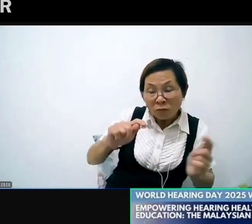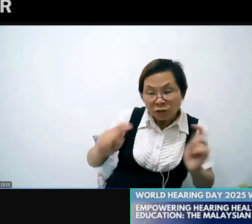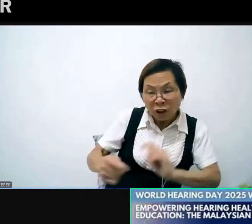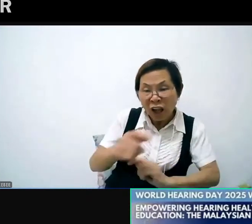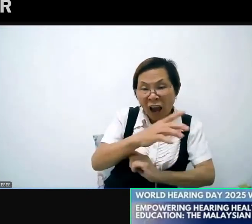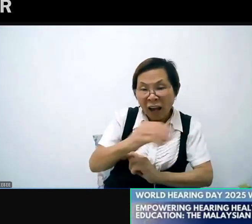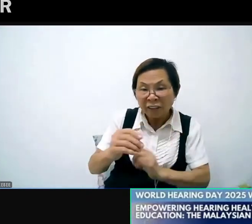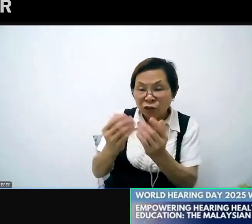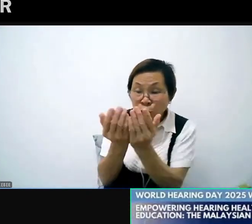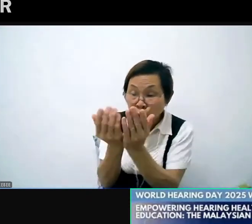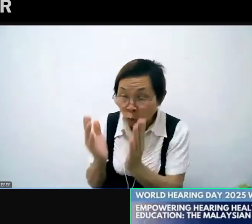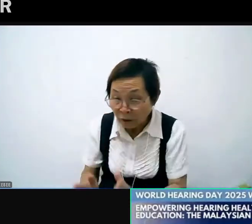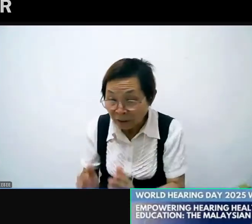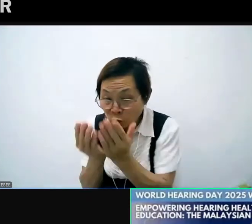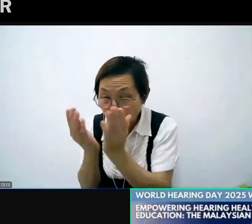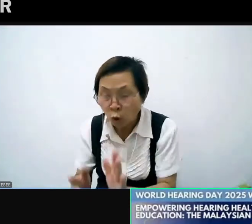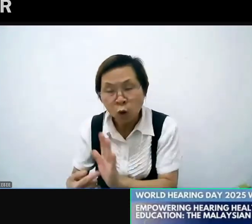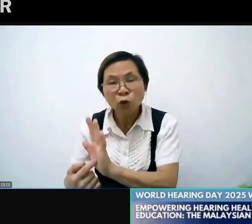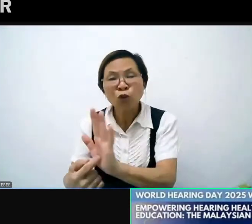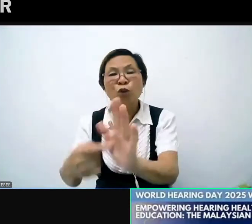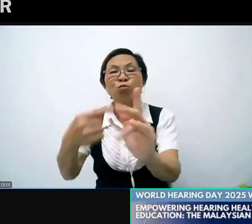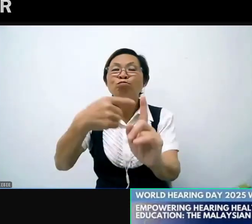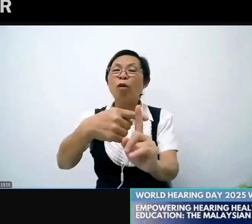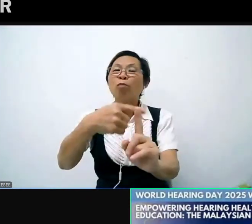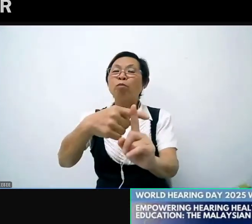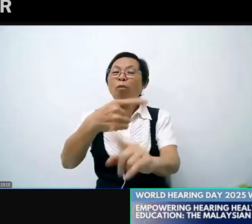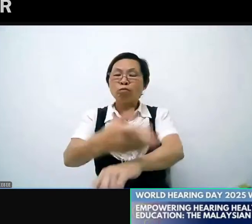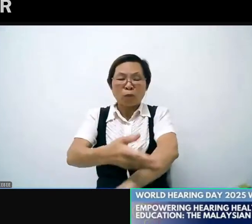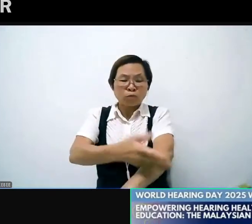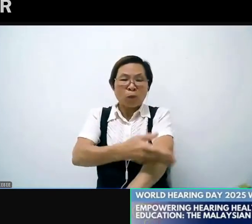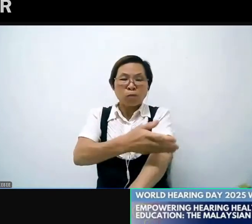the students show a very positive,